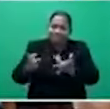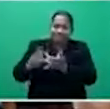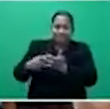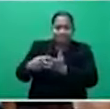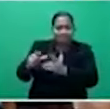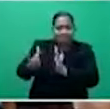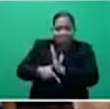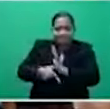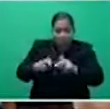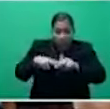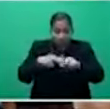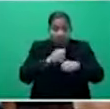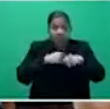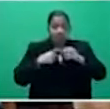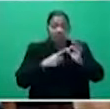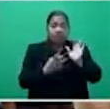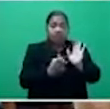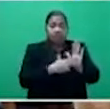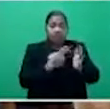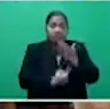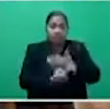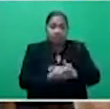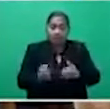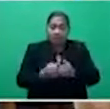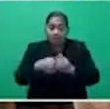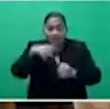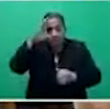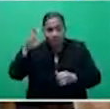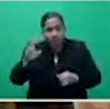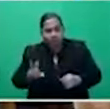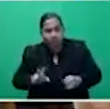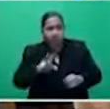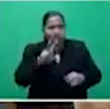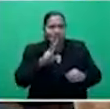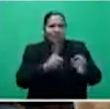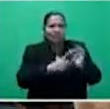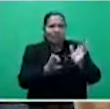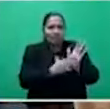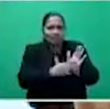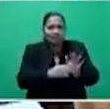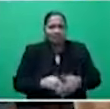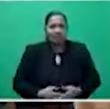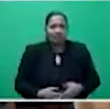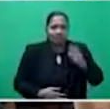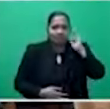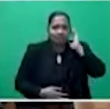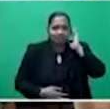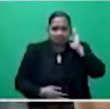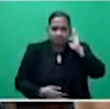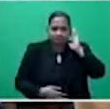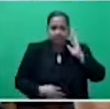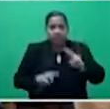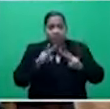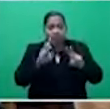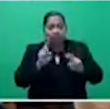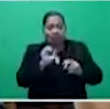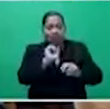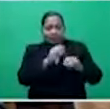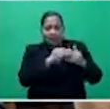Fiji, our Prime Minister, is looked upon by many other countries in the world, regional players, who looked upon his leadership to be